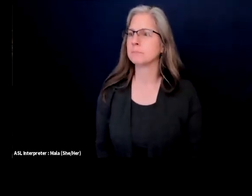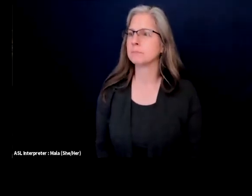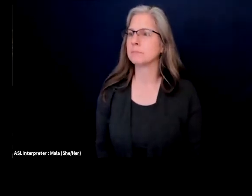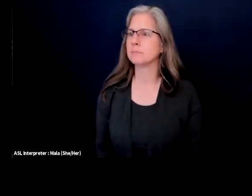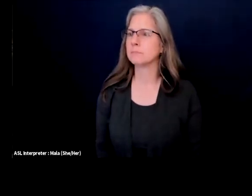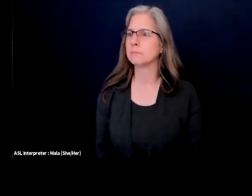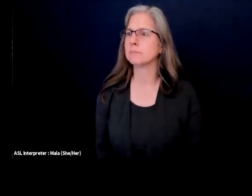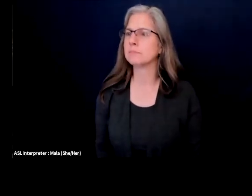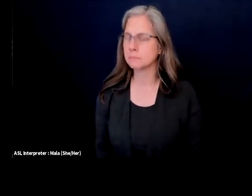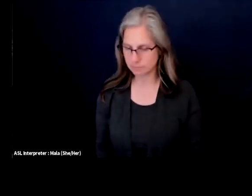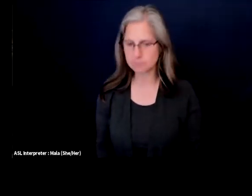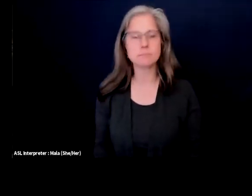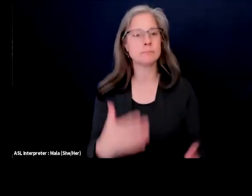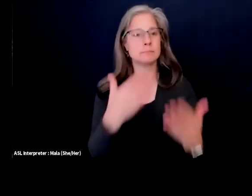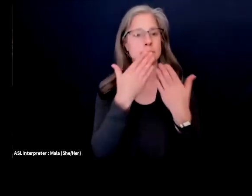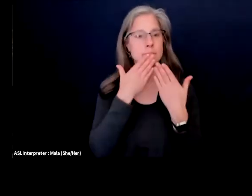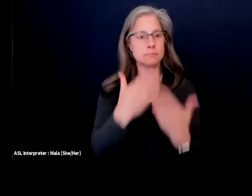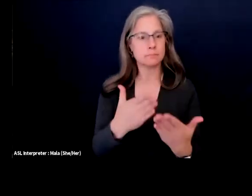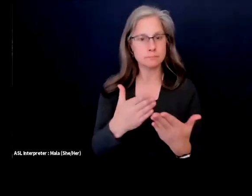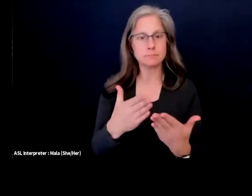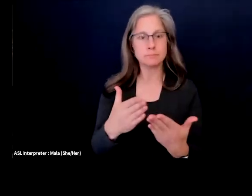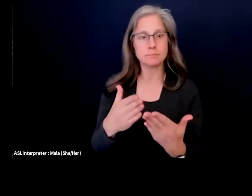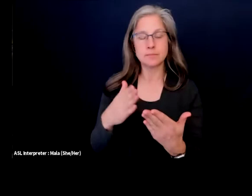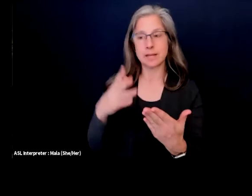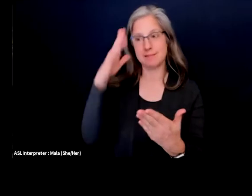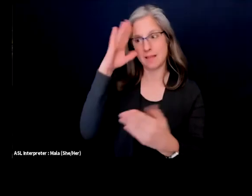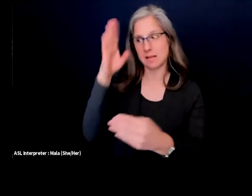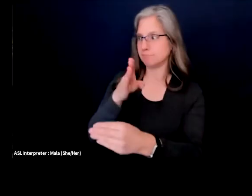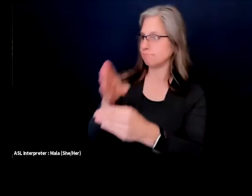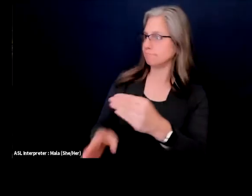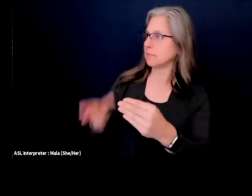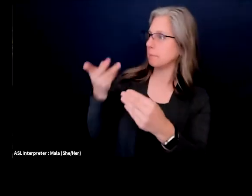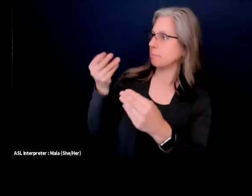Thank you. President Ford, that concludes public comment.